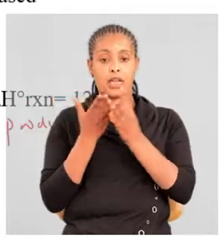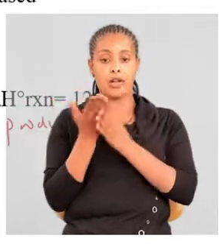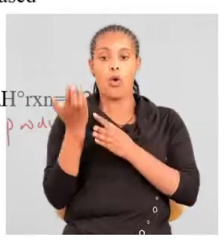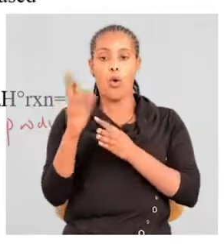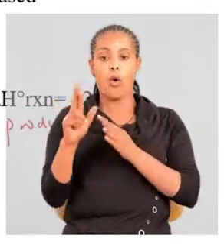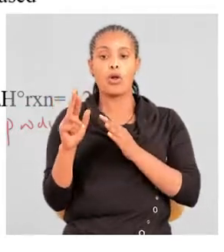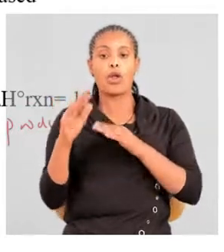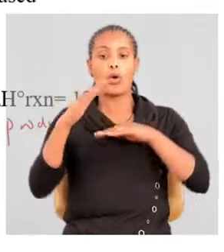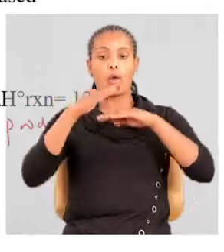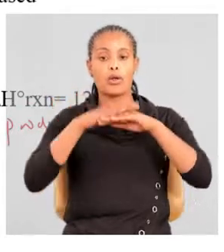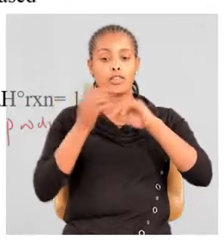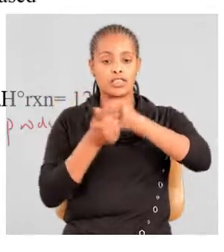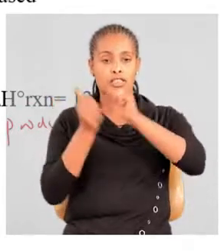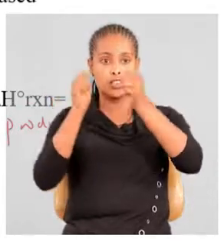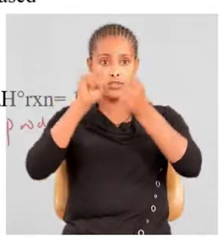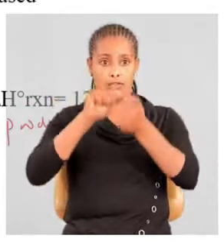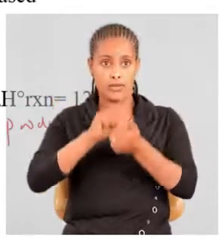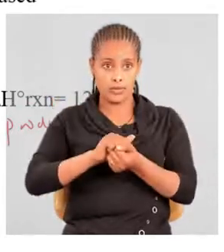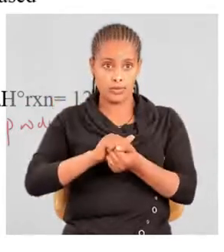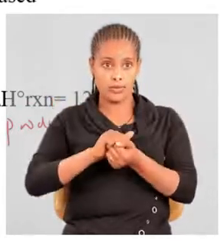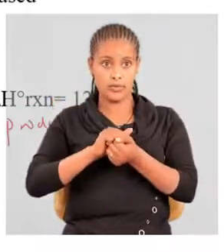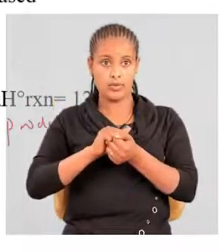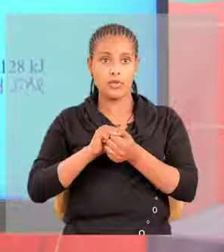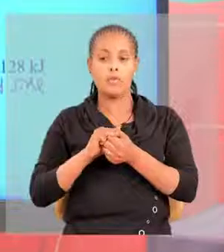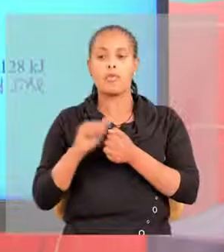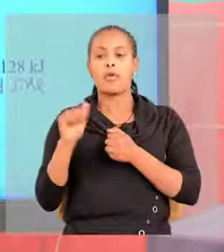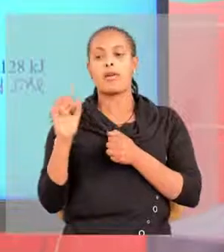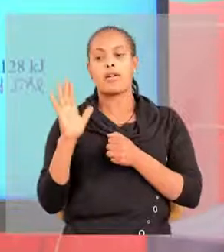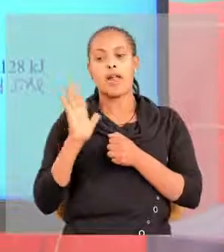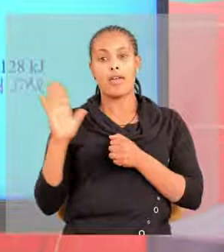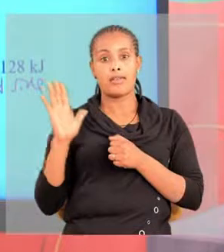or equilibrium shift to the right.